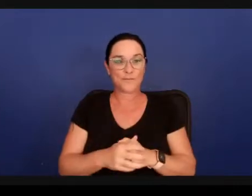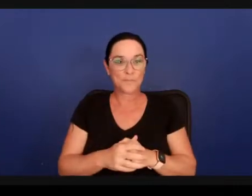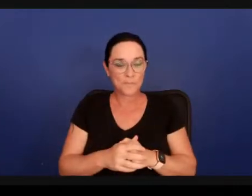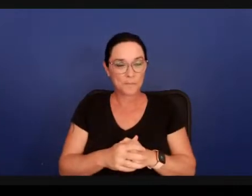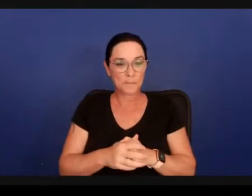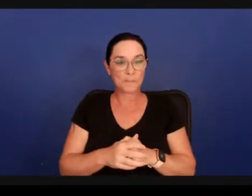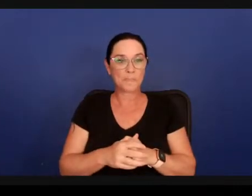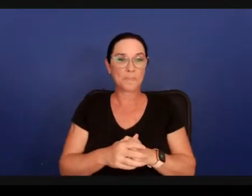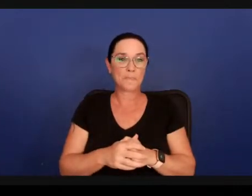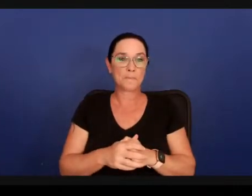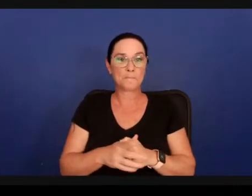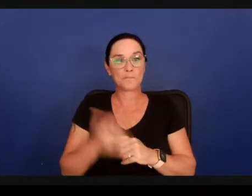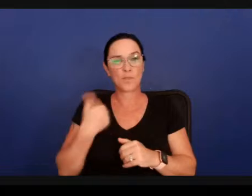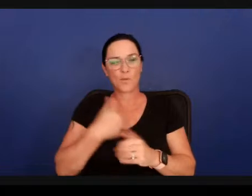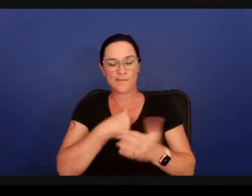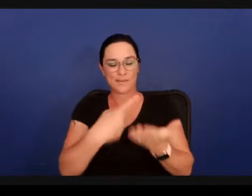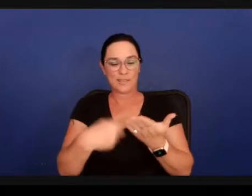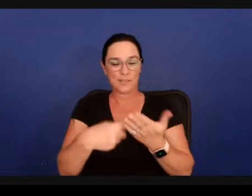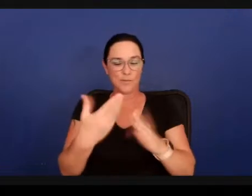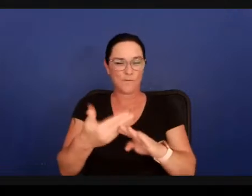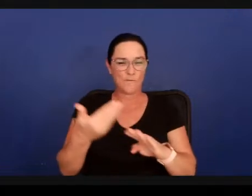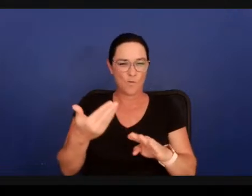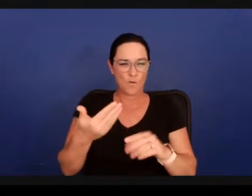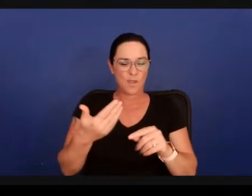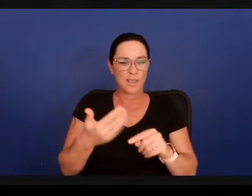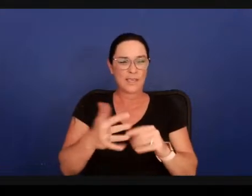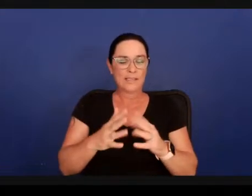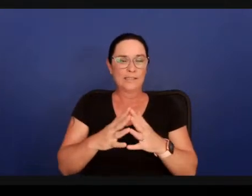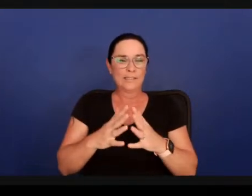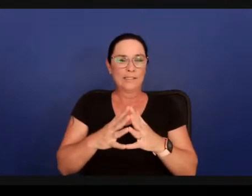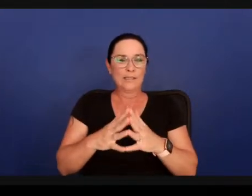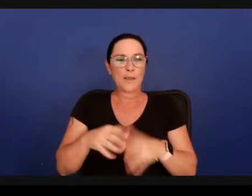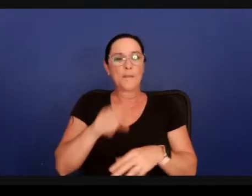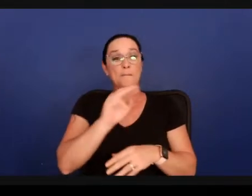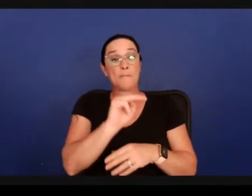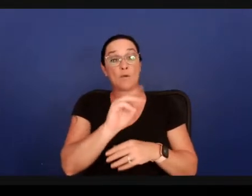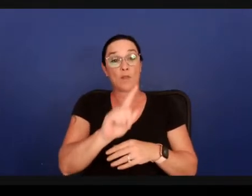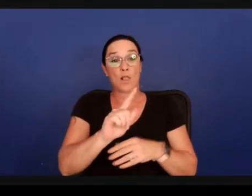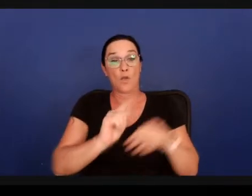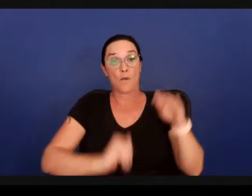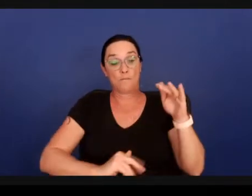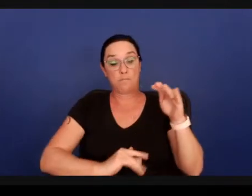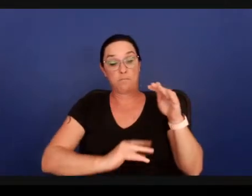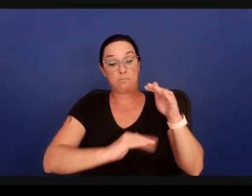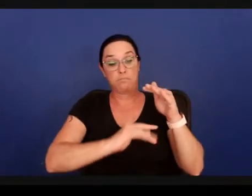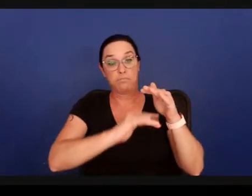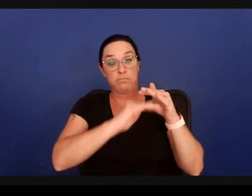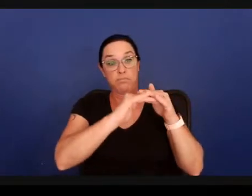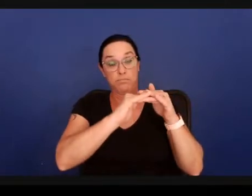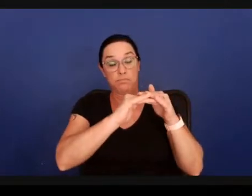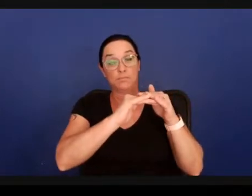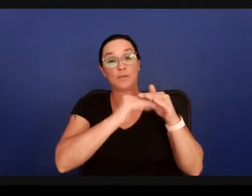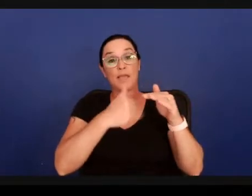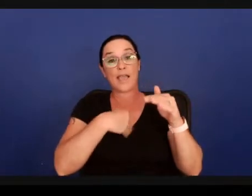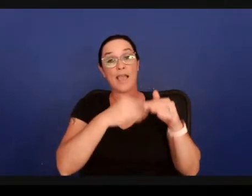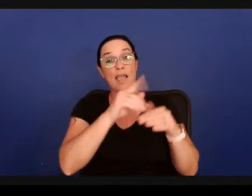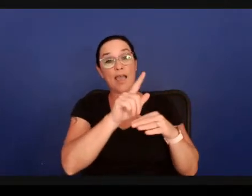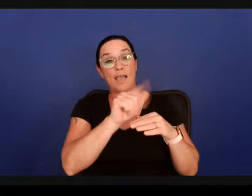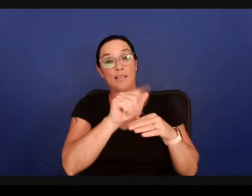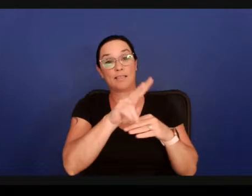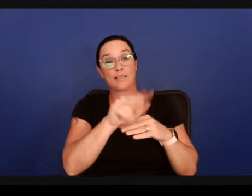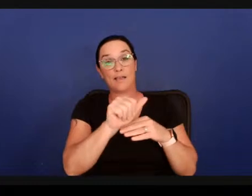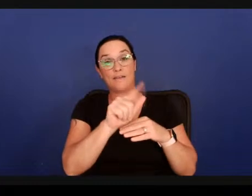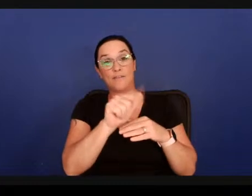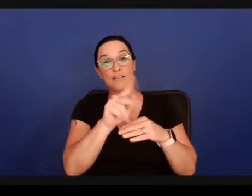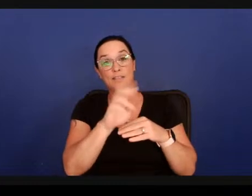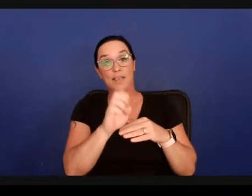we've talked about this in the years of Mauna Loa buildup, right? How there were lava lakes up there, and